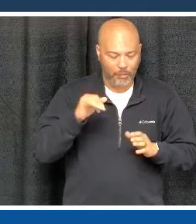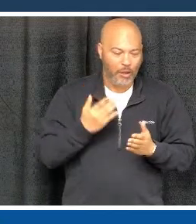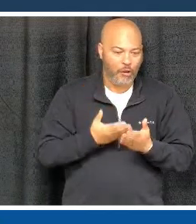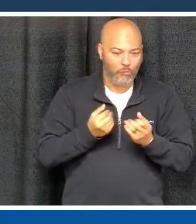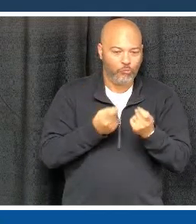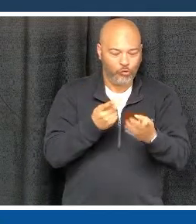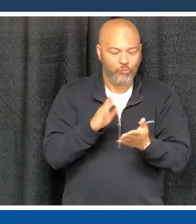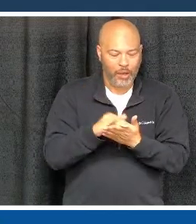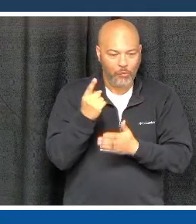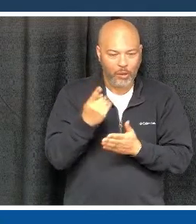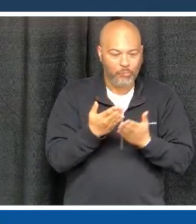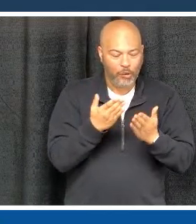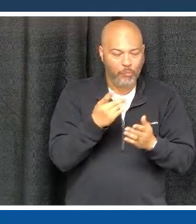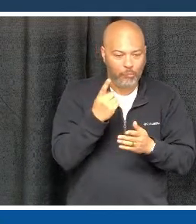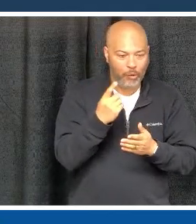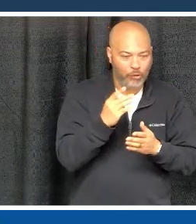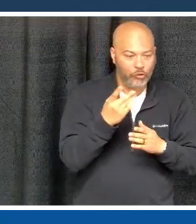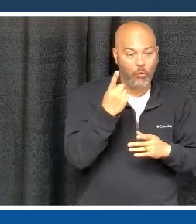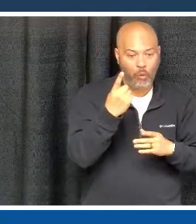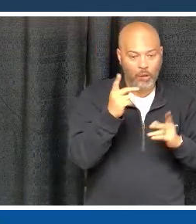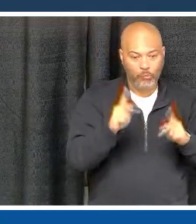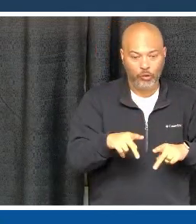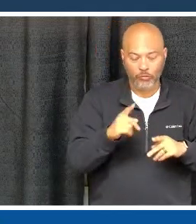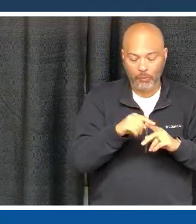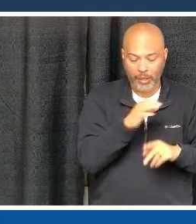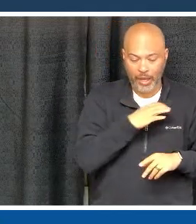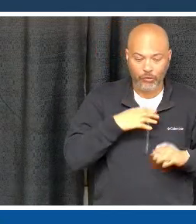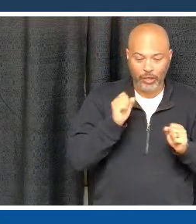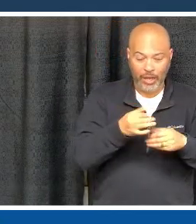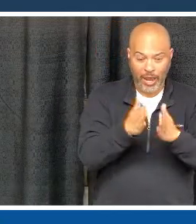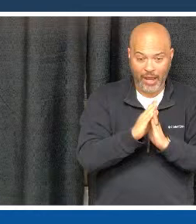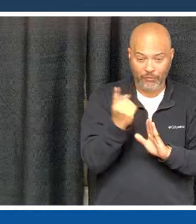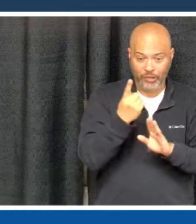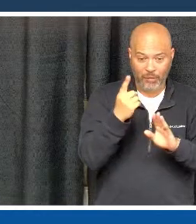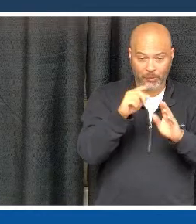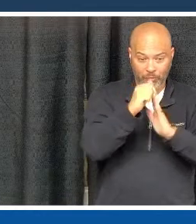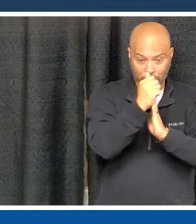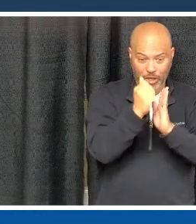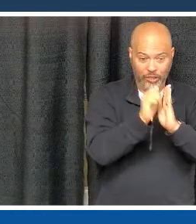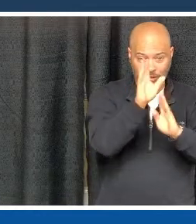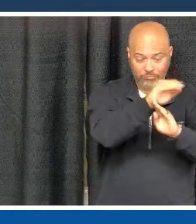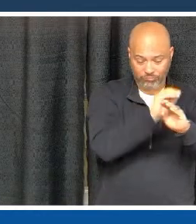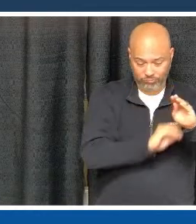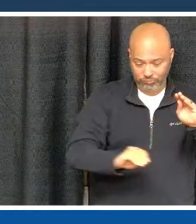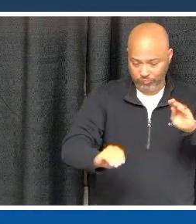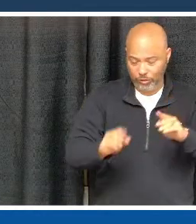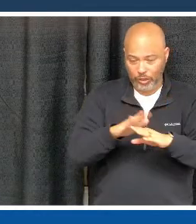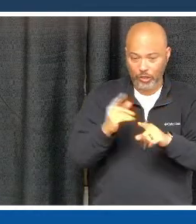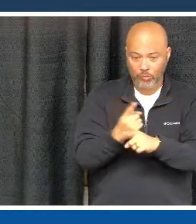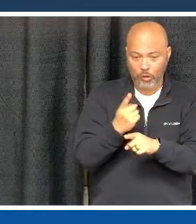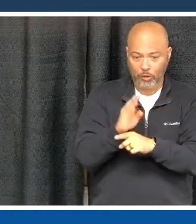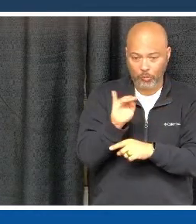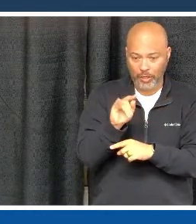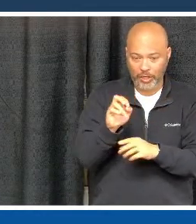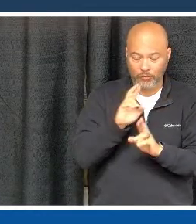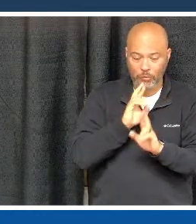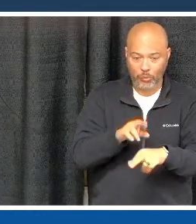motion. However, a member of the council may request that an item be removed for separate consideration under the appropriate committee